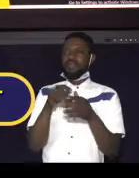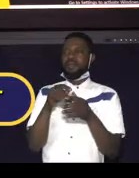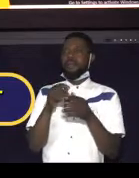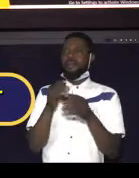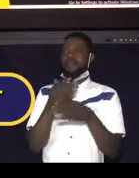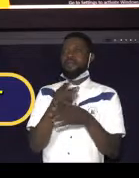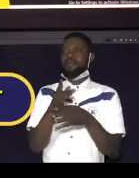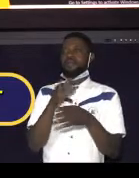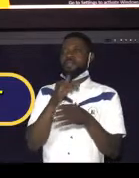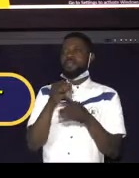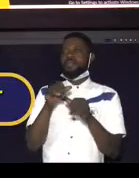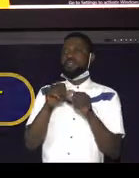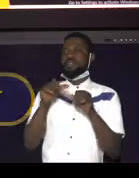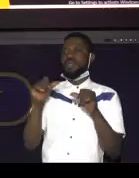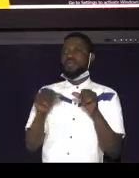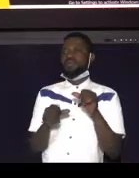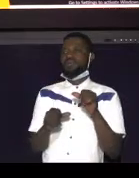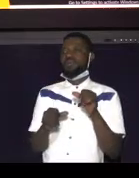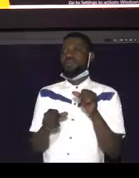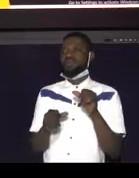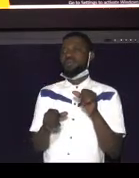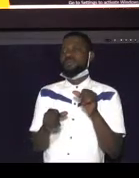angle will go all the way like this.